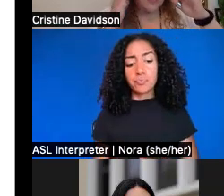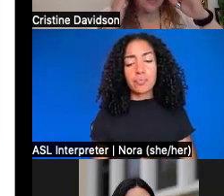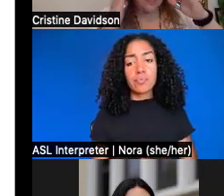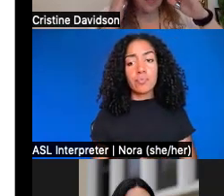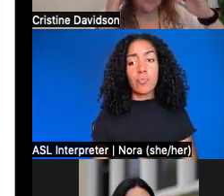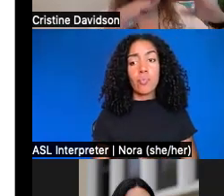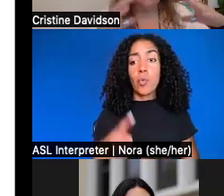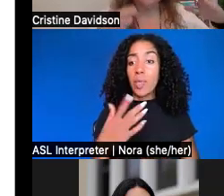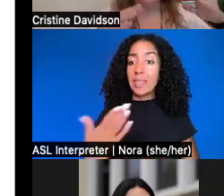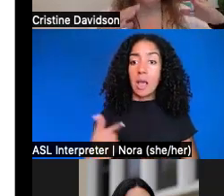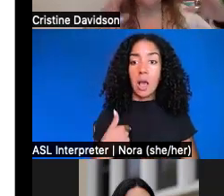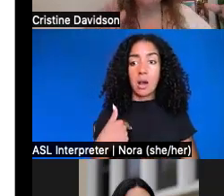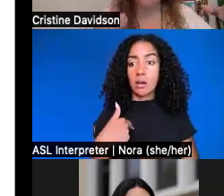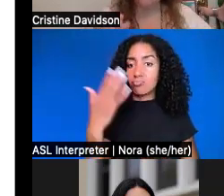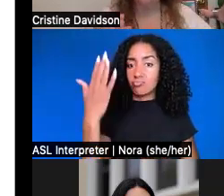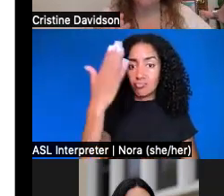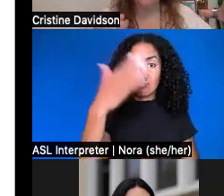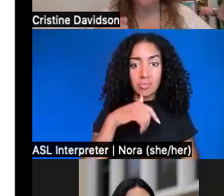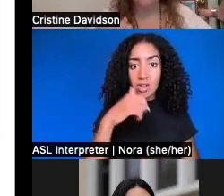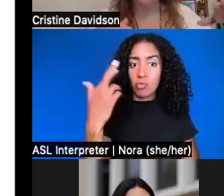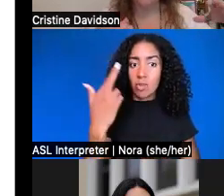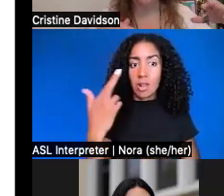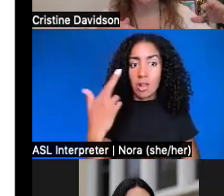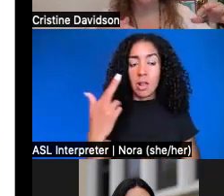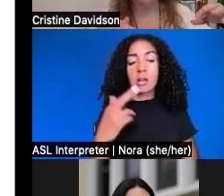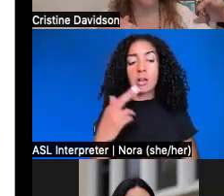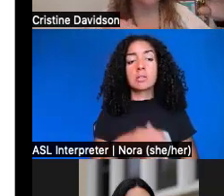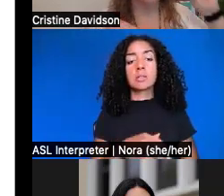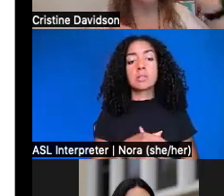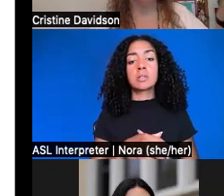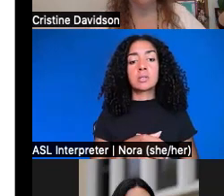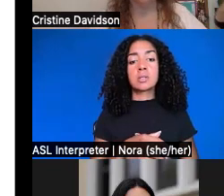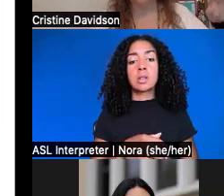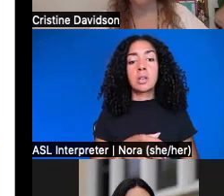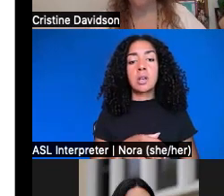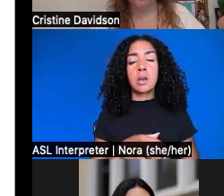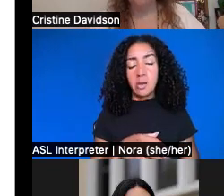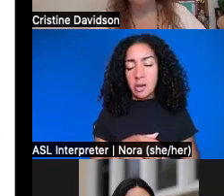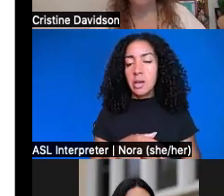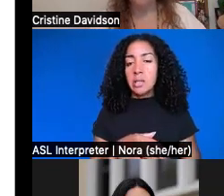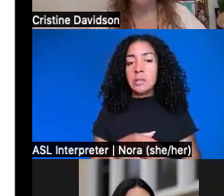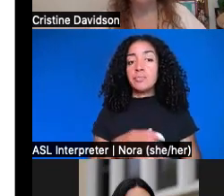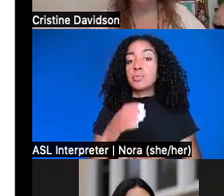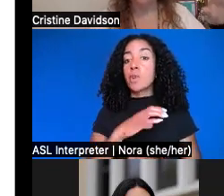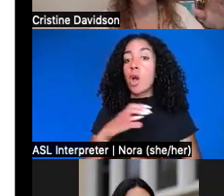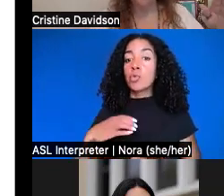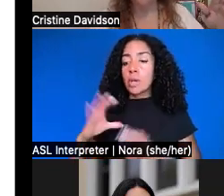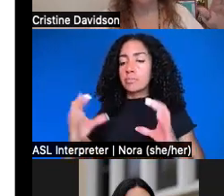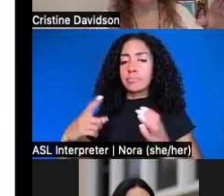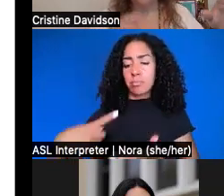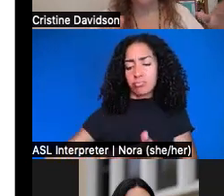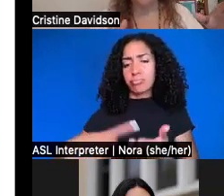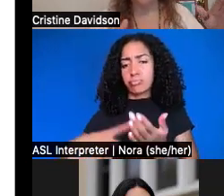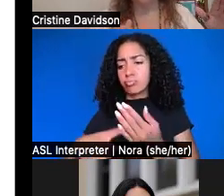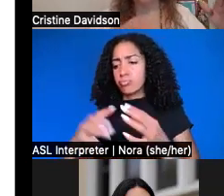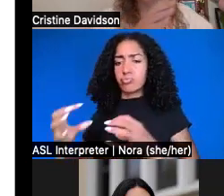they had a little bit of infighting amongst themselves on who got to put boarding schools where. So it was the churches